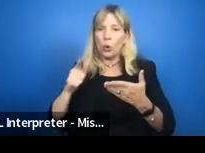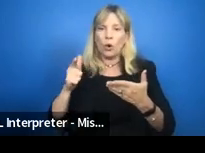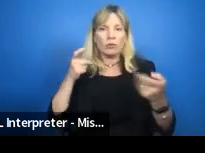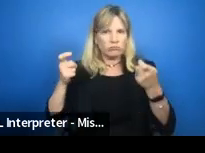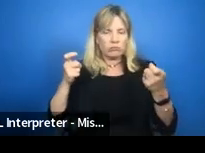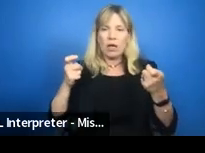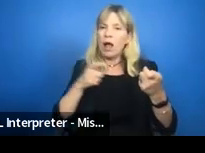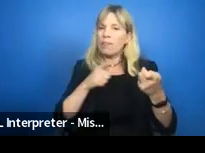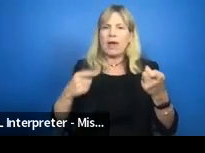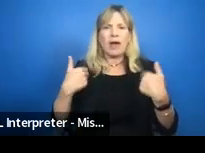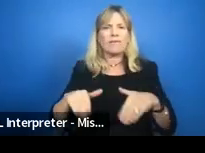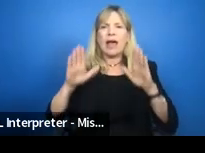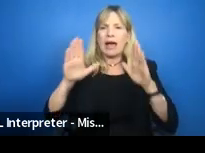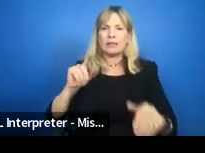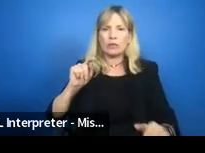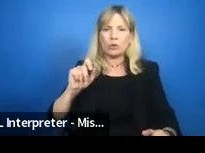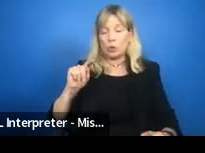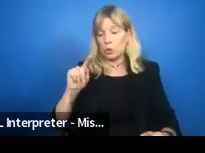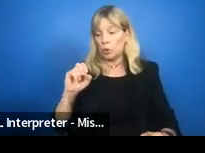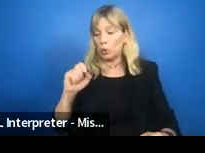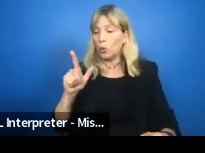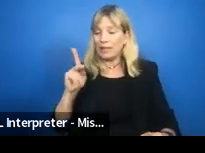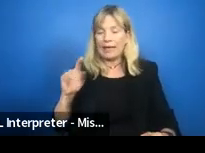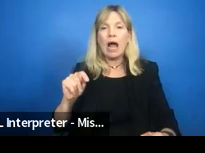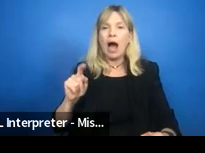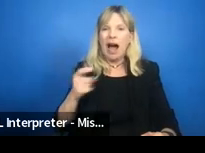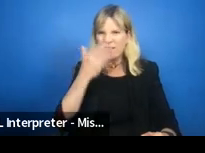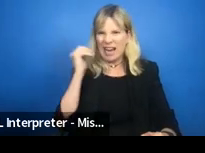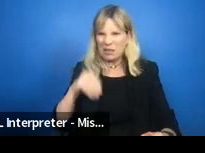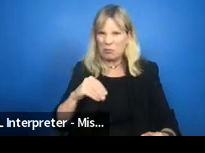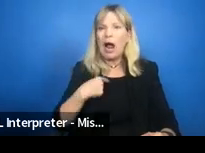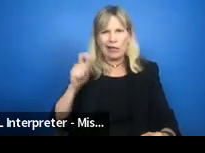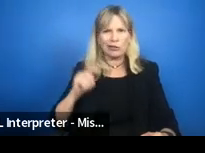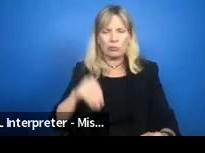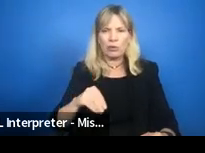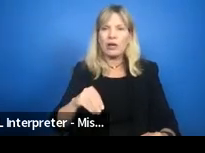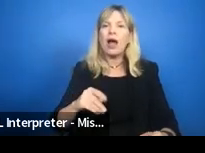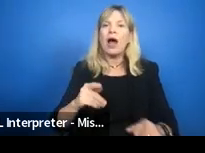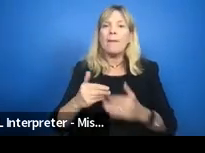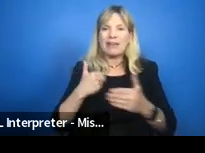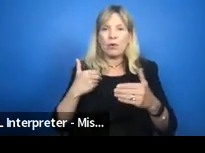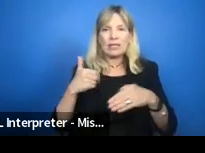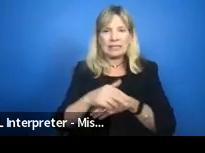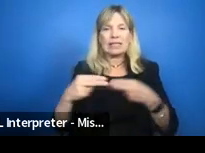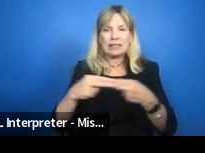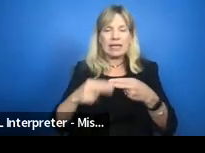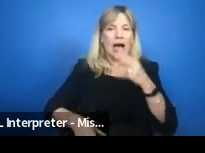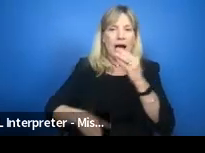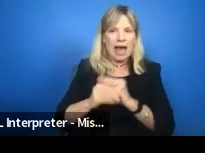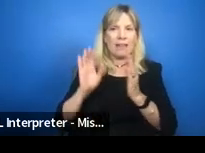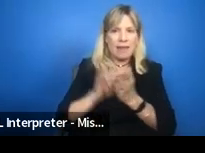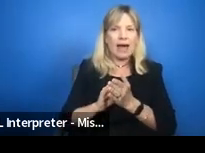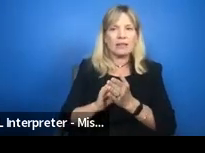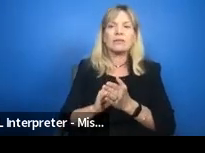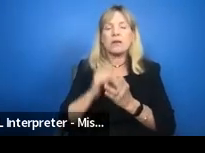excellent toolkit, which I neglected to include, but I should have. I will pop that in here before Miranda sends around the slide, so you have that link. They